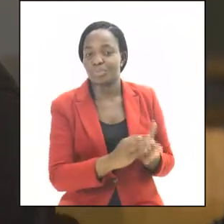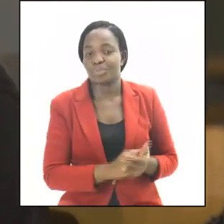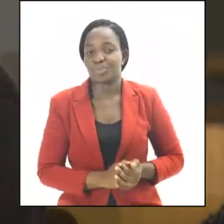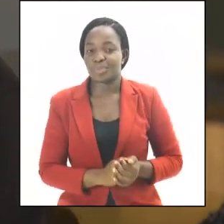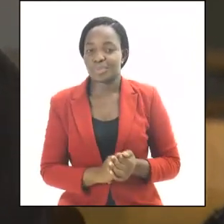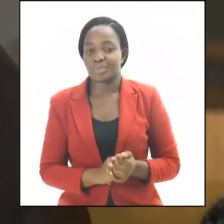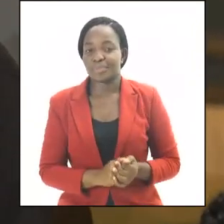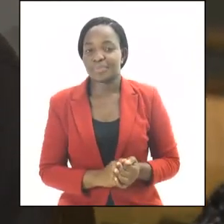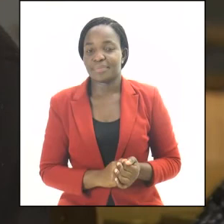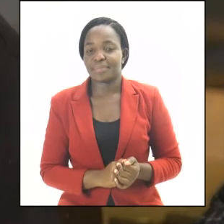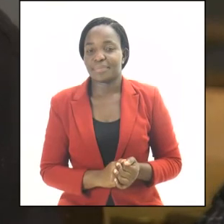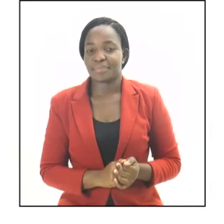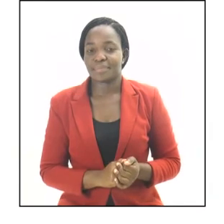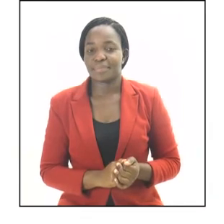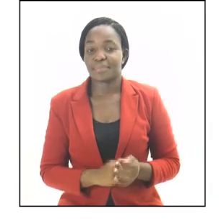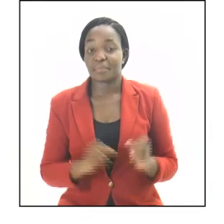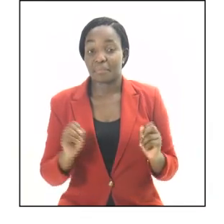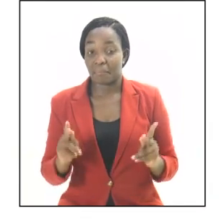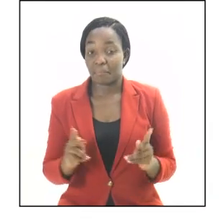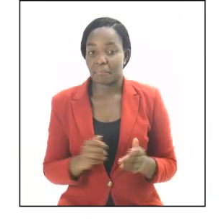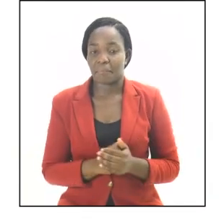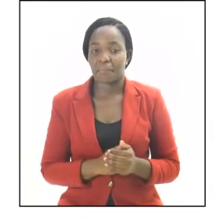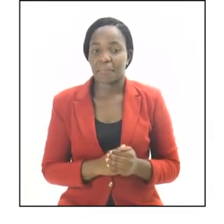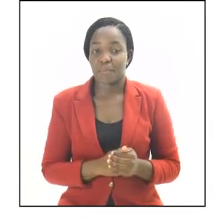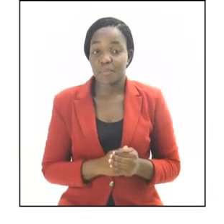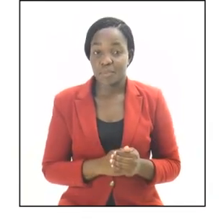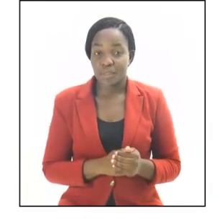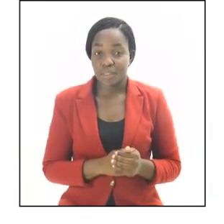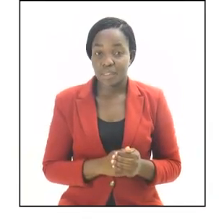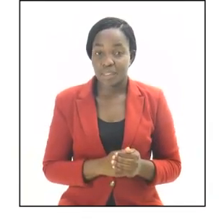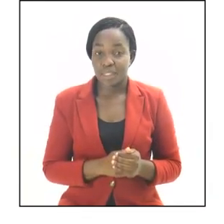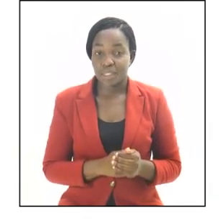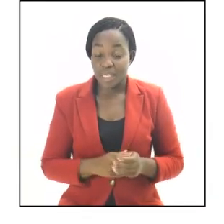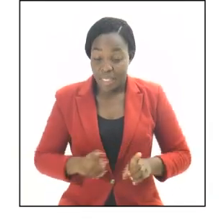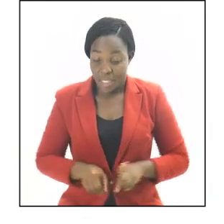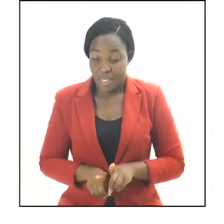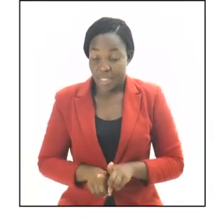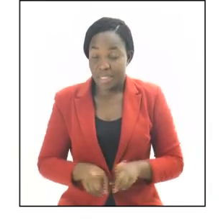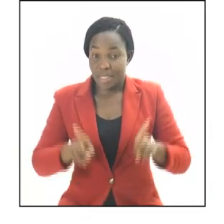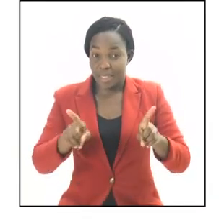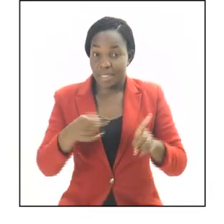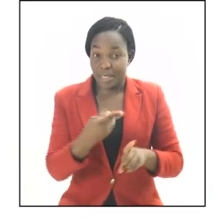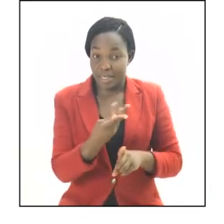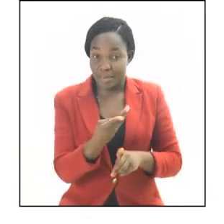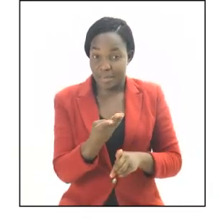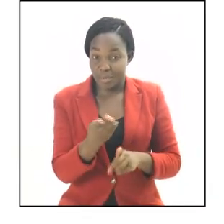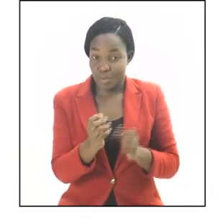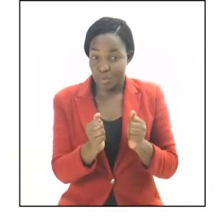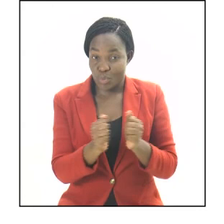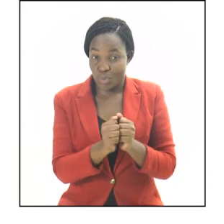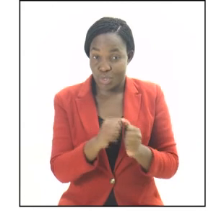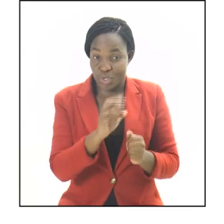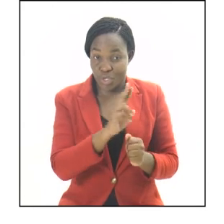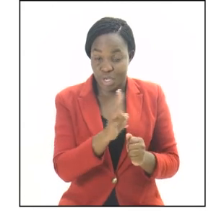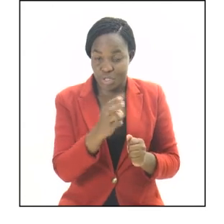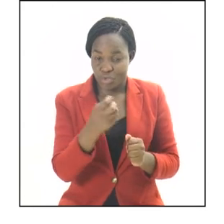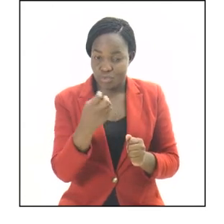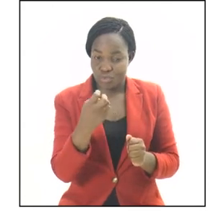Okay, it reads, calculate the area of a trapezium where the height is